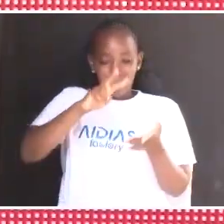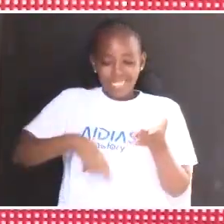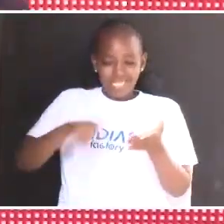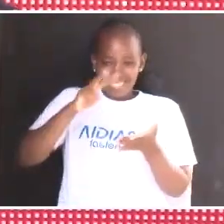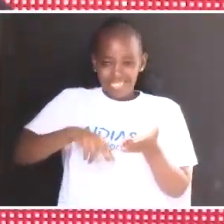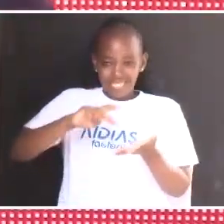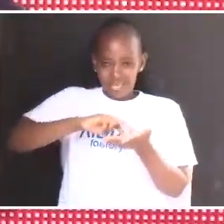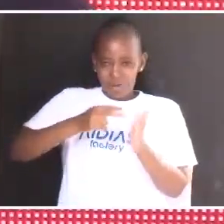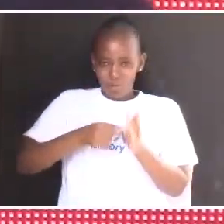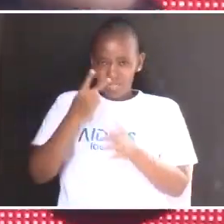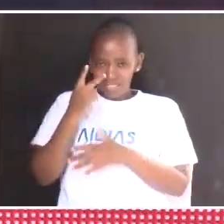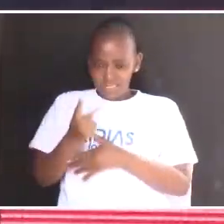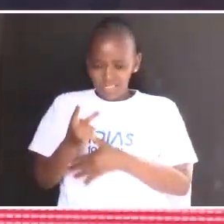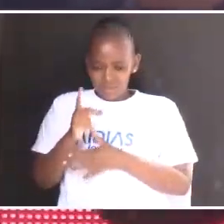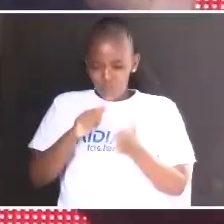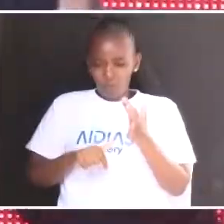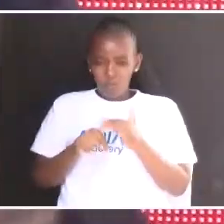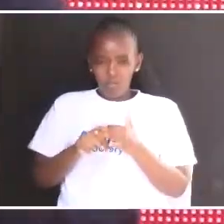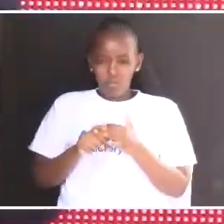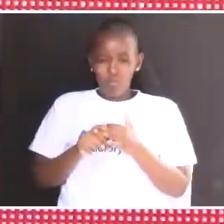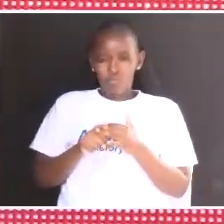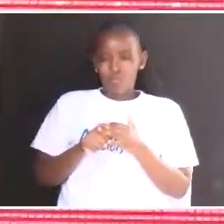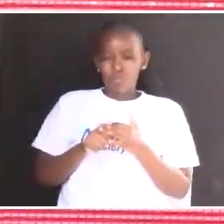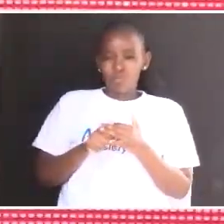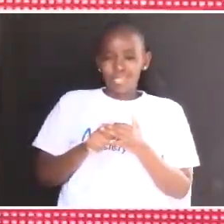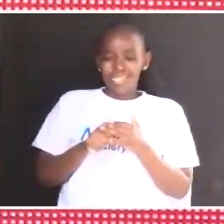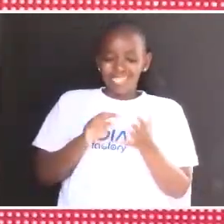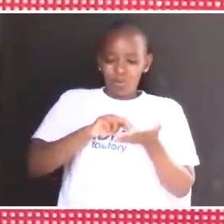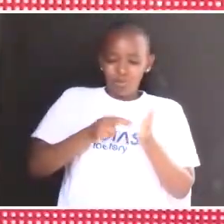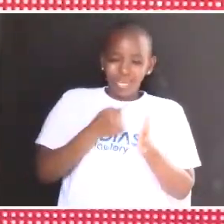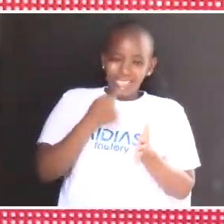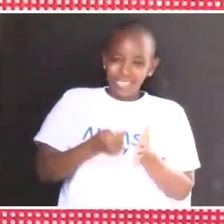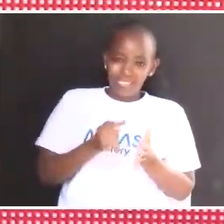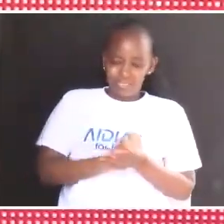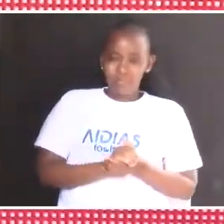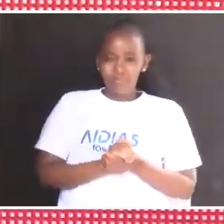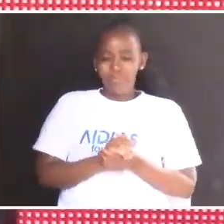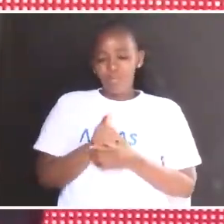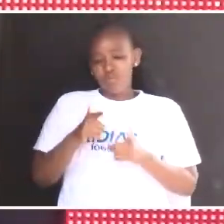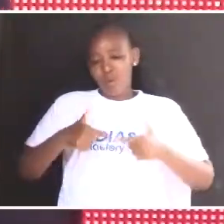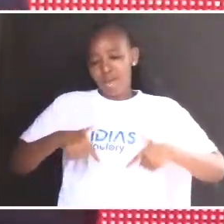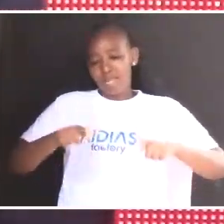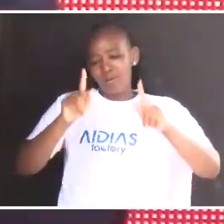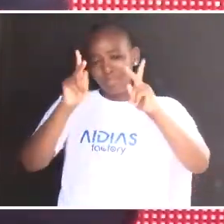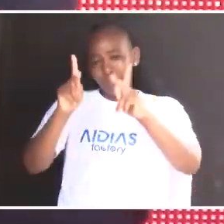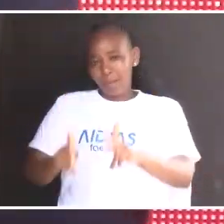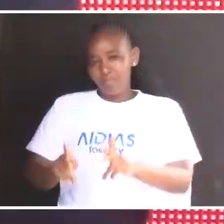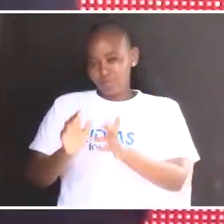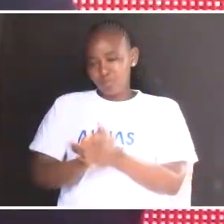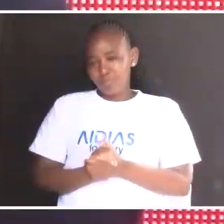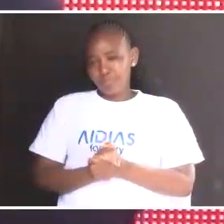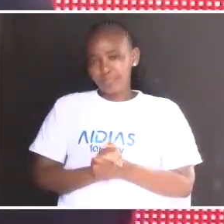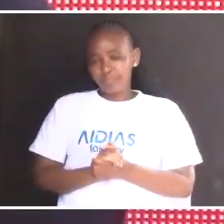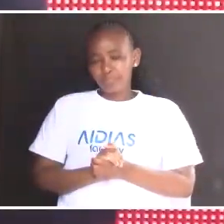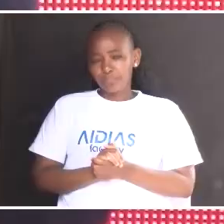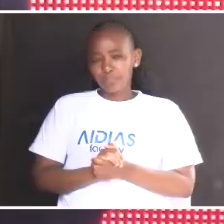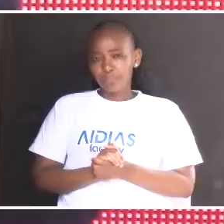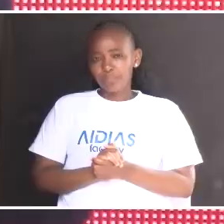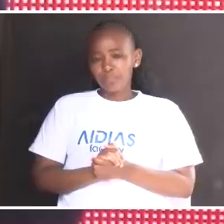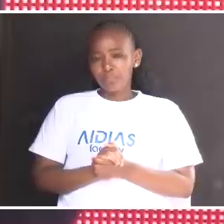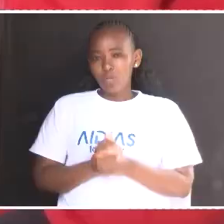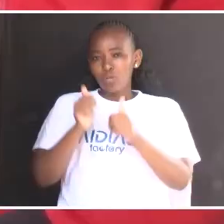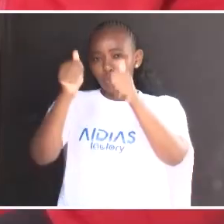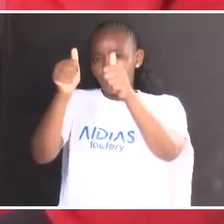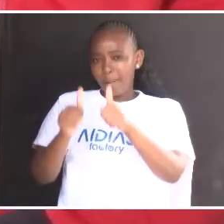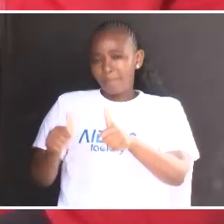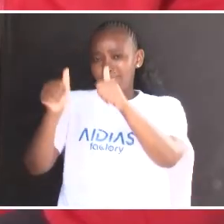contract. See what you are giving up or what you are retaining for yourself. Are you allowing this person to publicize